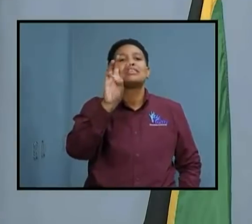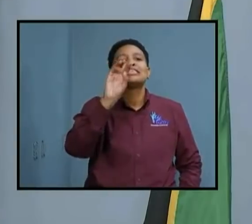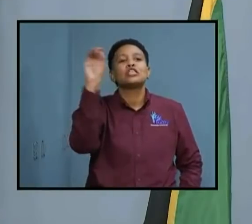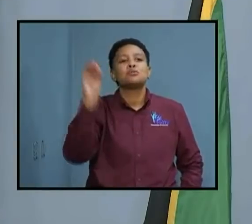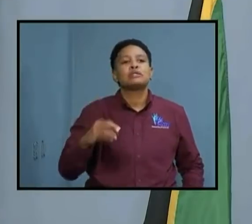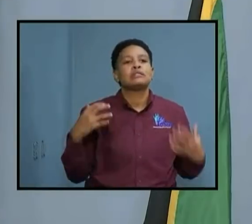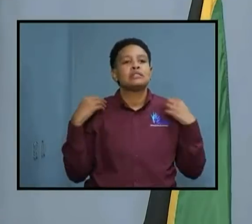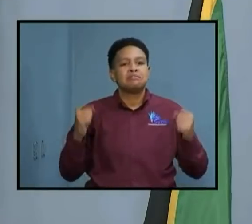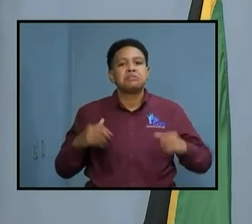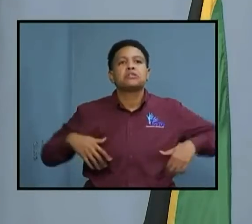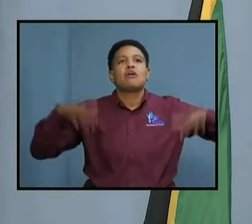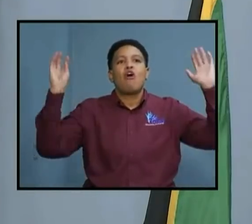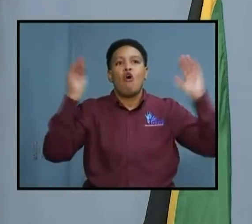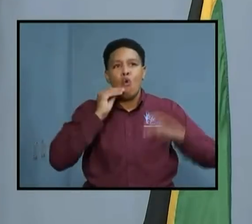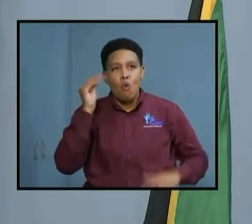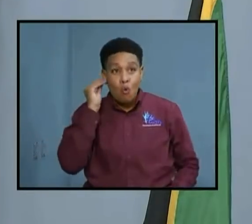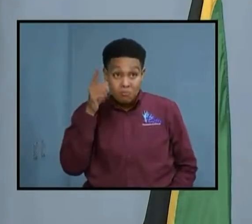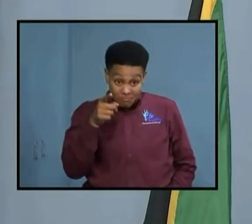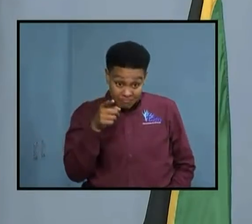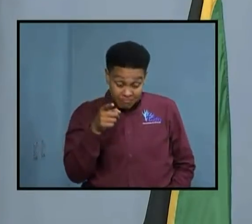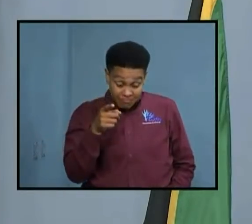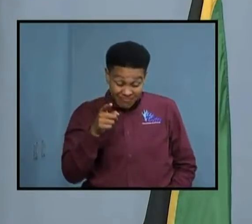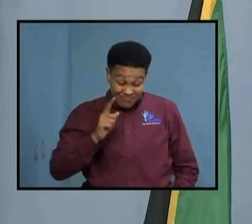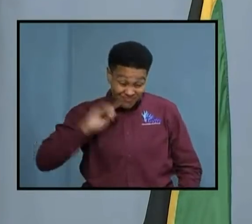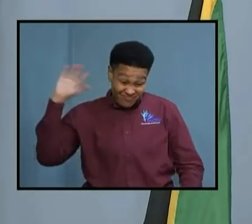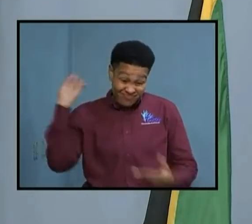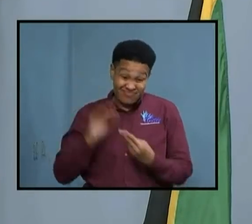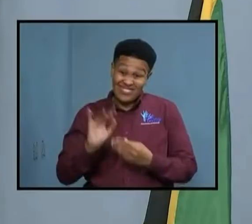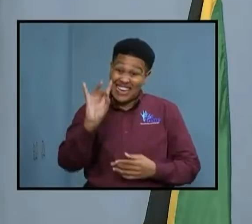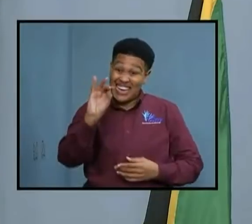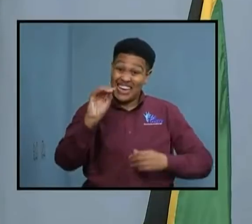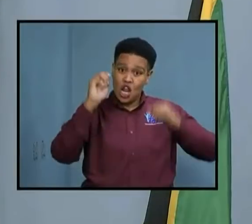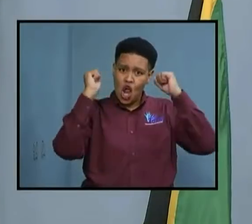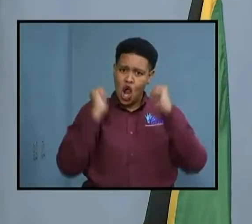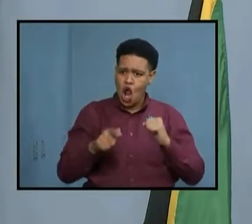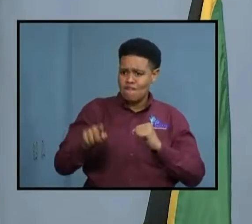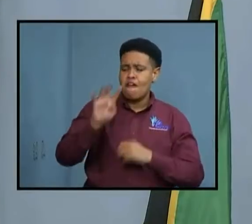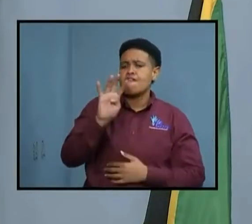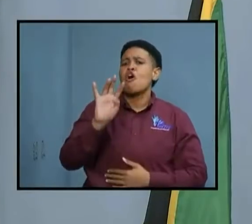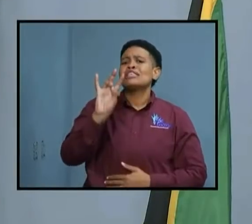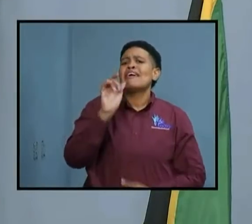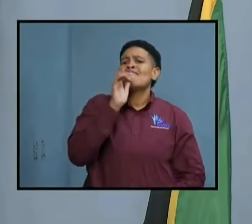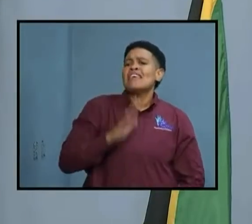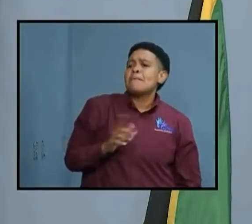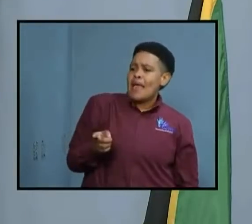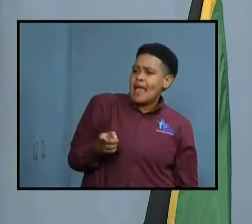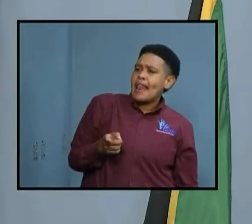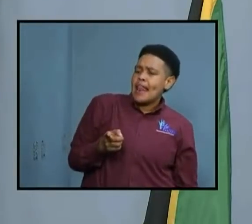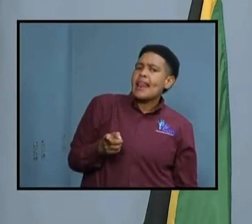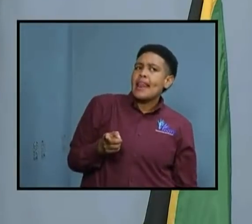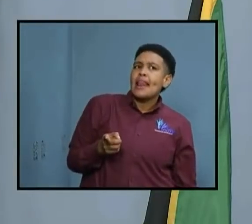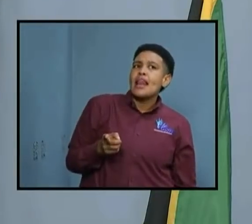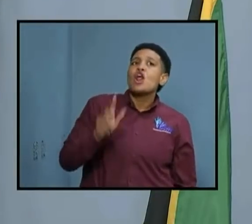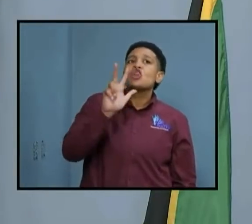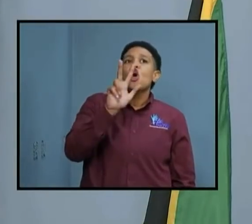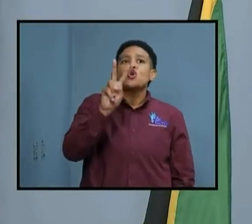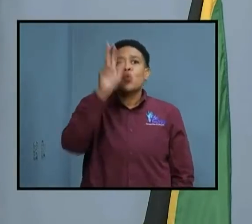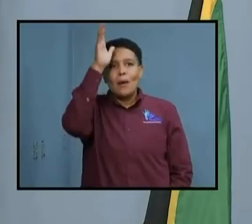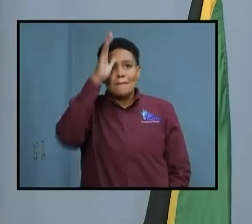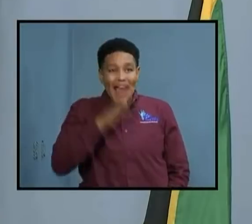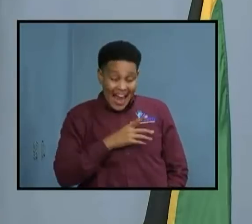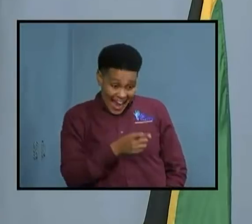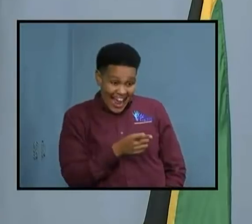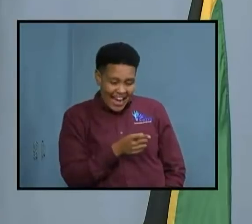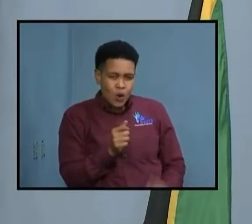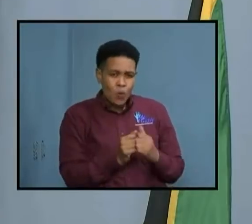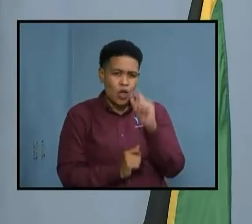30.6%. Of the 80 confirmed cases, there are 47 females, 32 males,